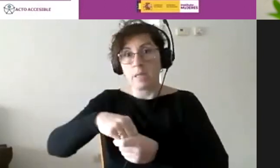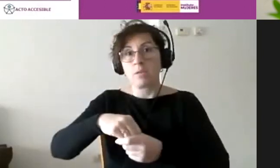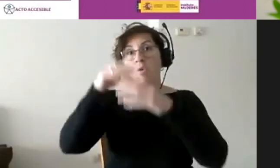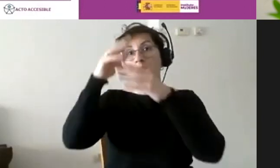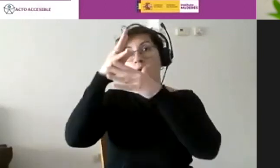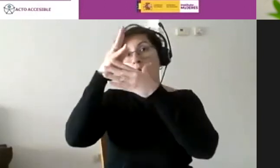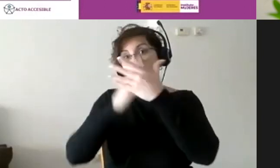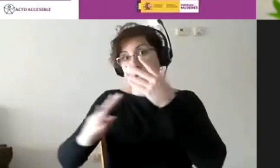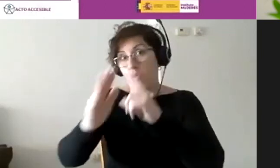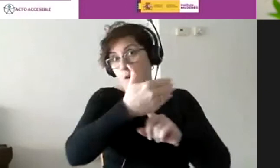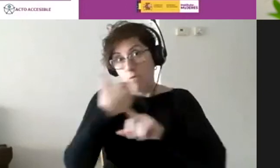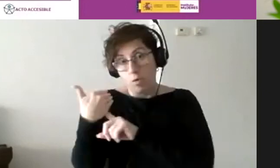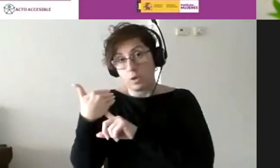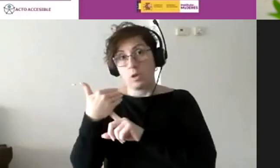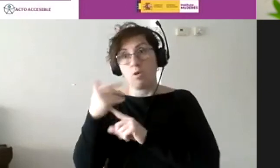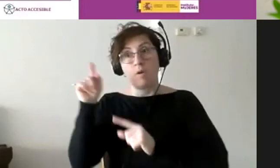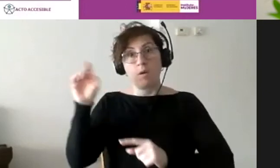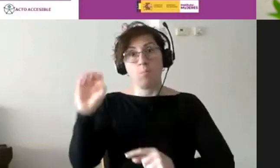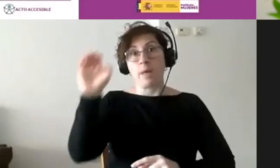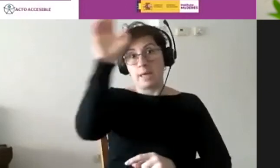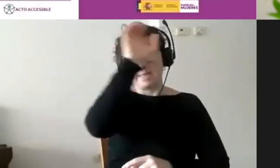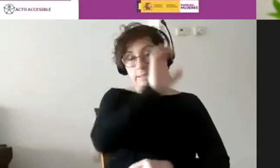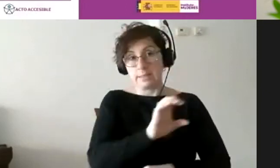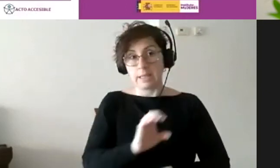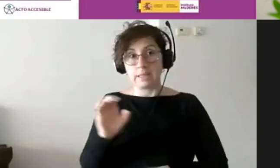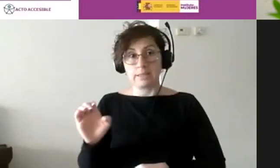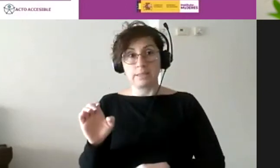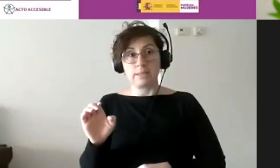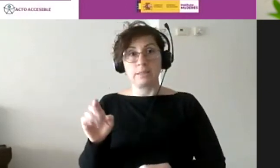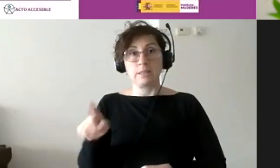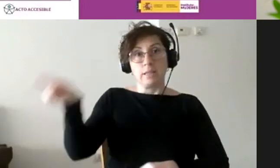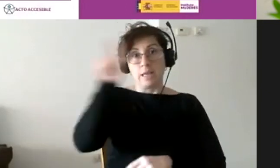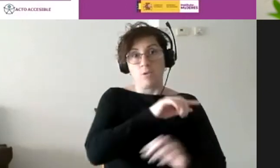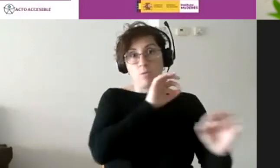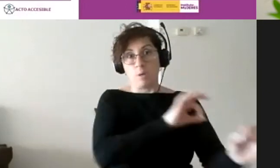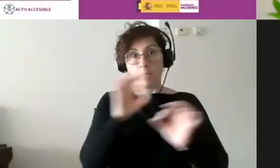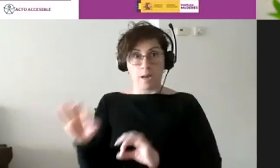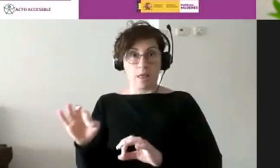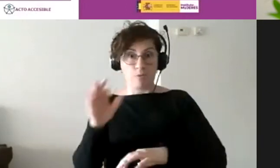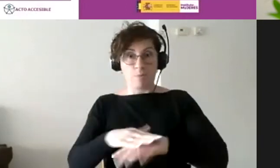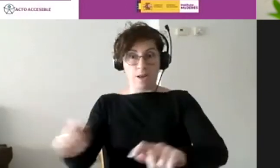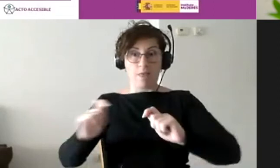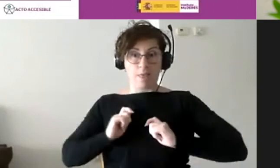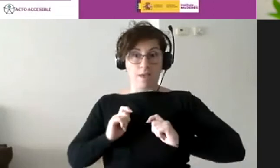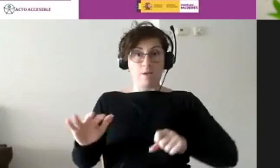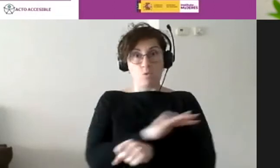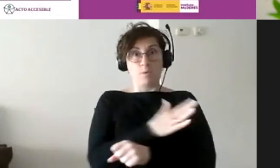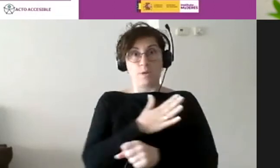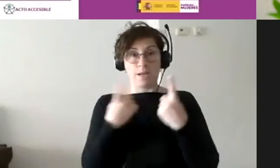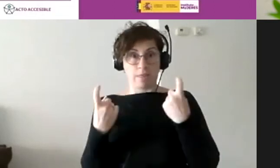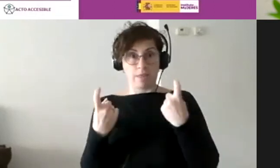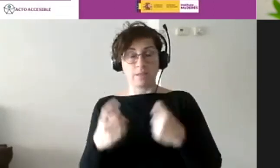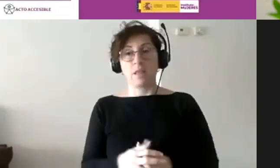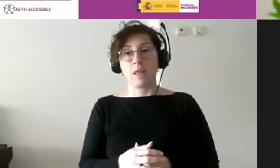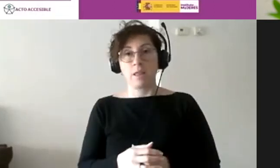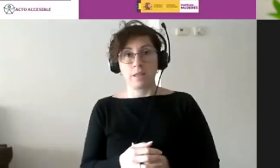fitted out to accommodate our needs, because it is really important for us. And please